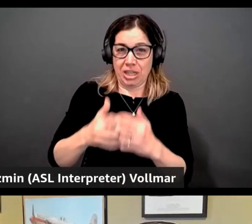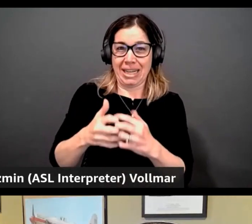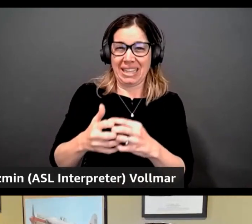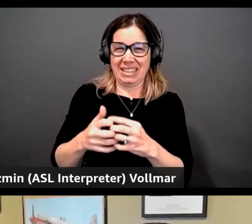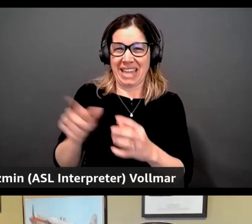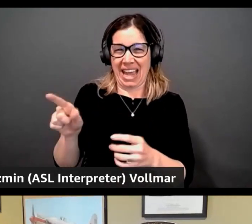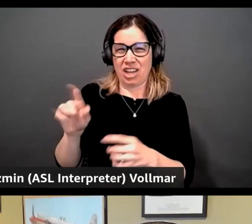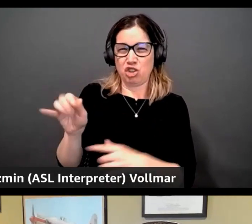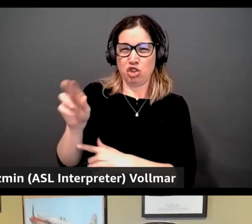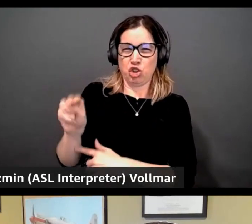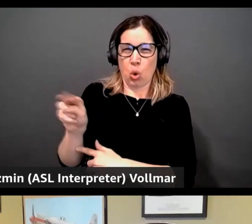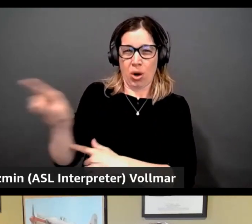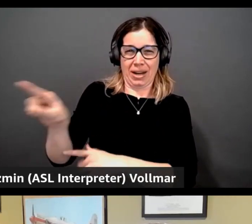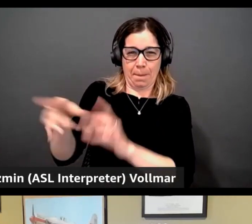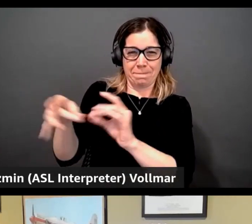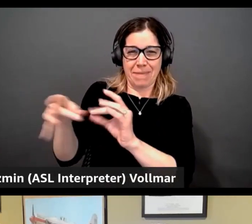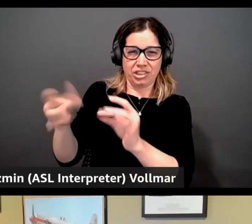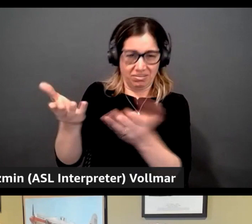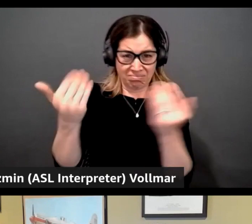give some details on how that works?